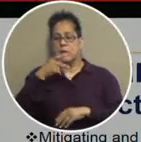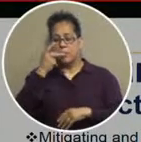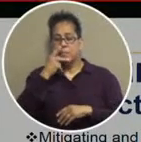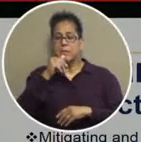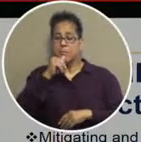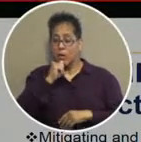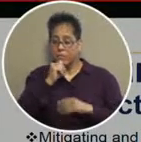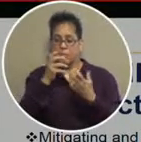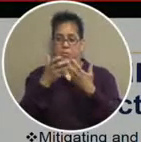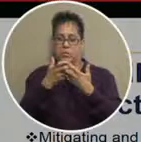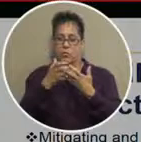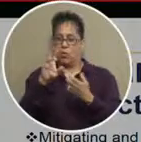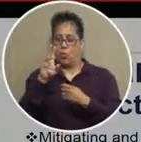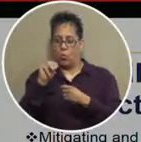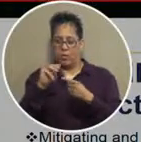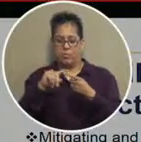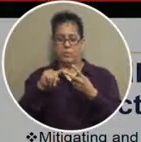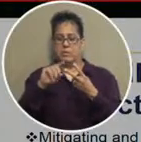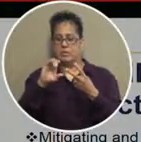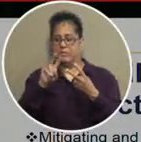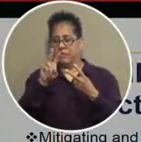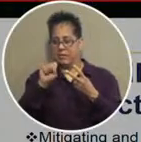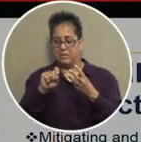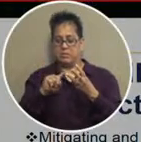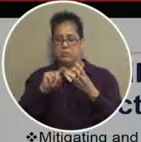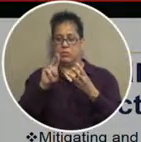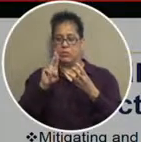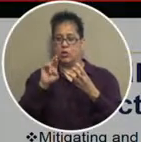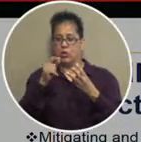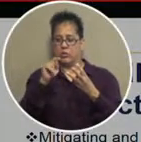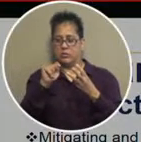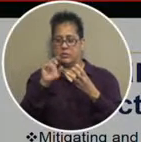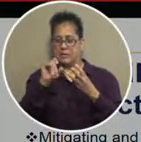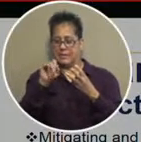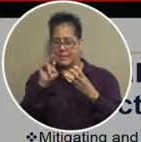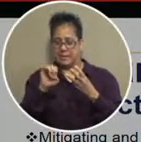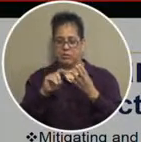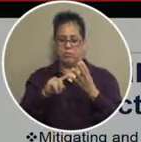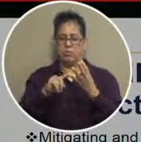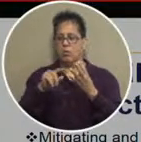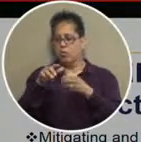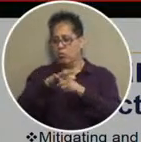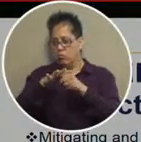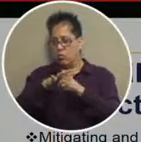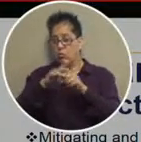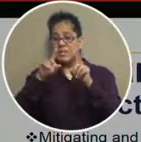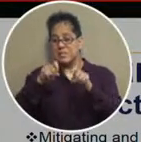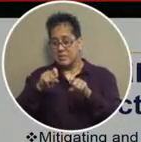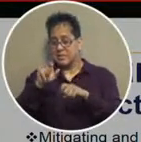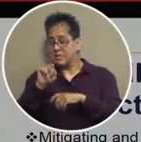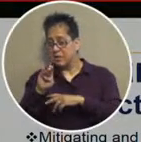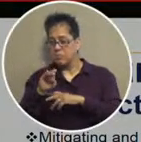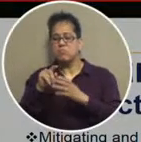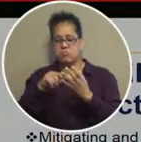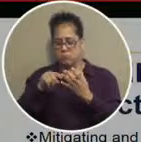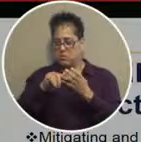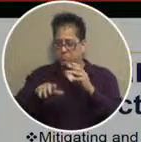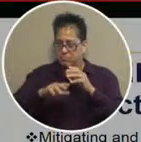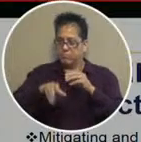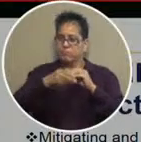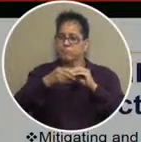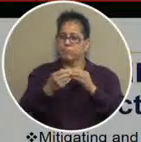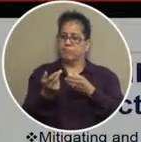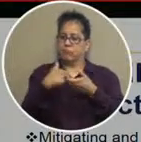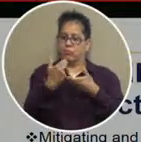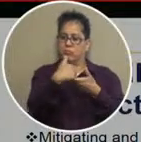public-private partnerships to include Walmart, CVS, Urgent Care, and local testing laboratories to thank for this expansion that we've seen in the past few